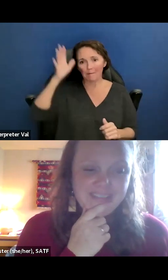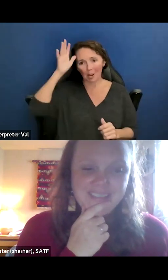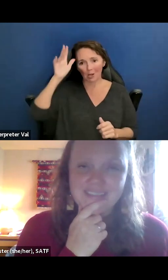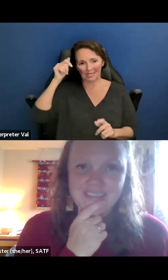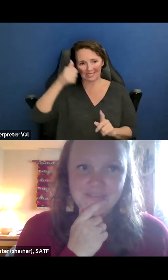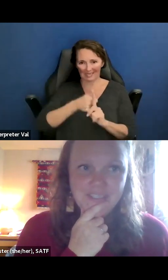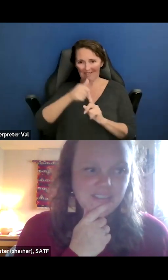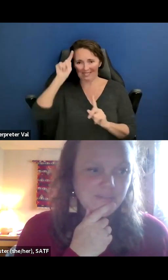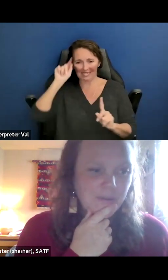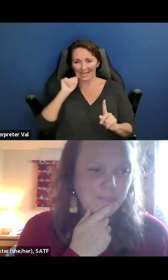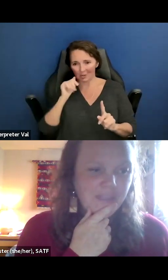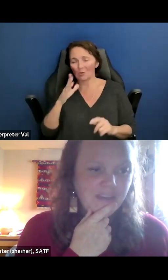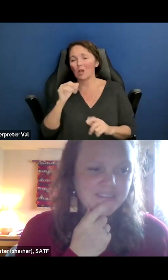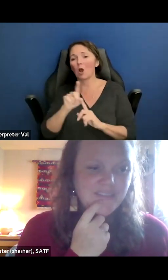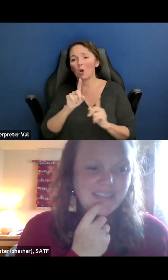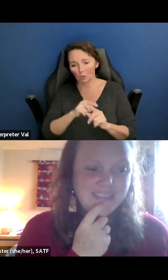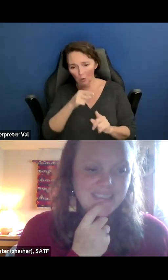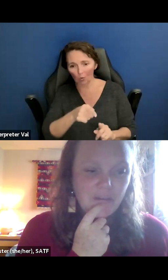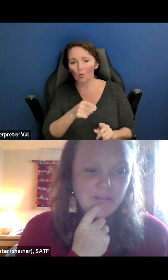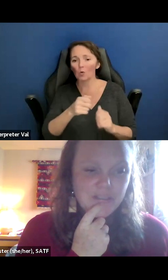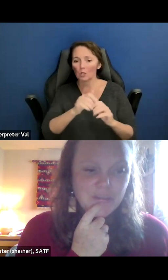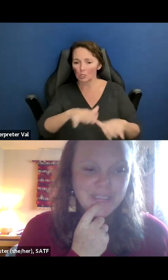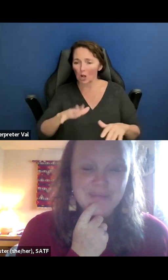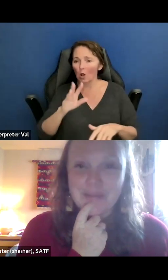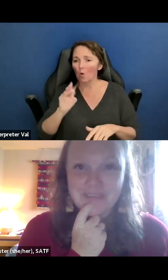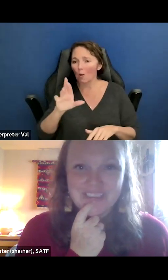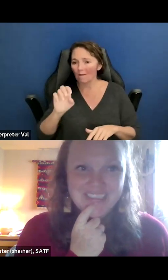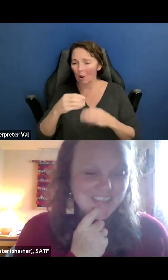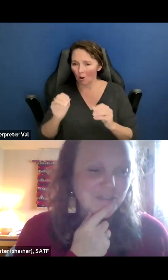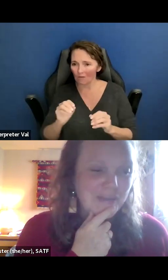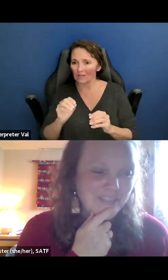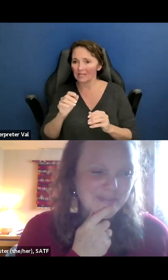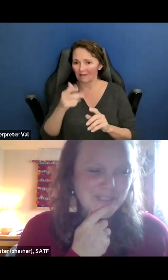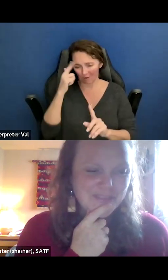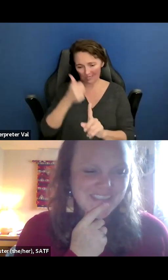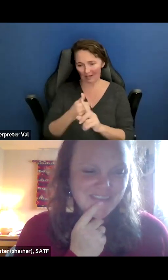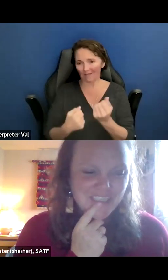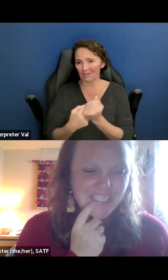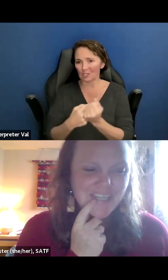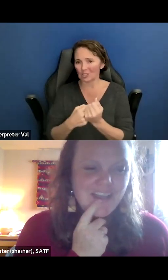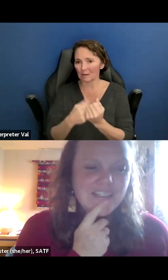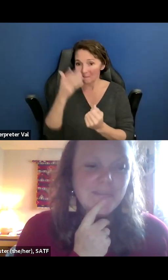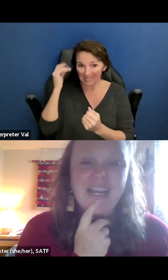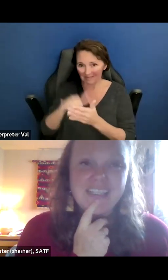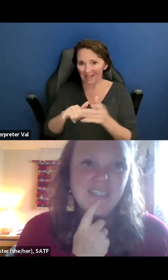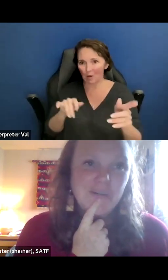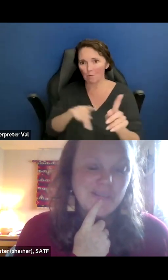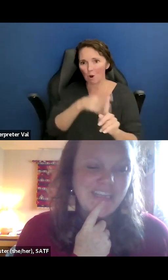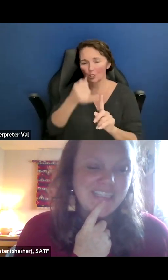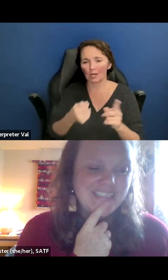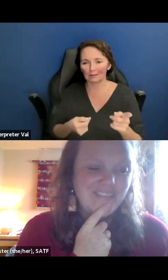awarded pregnancy assistance funds from the Office of Adolescent Health to the Oregon Department of Justice Crime Victim Services Division to